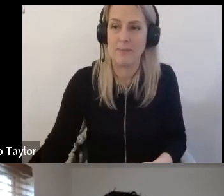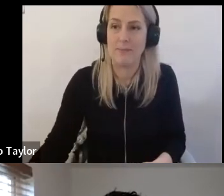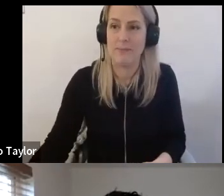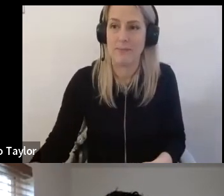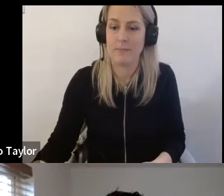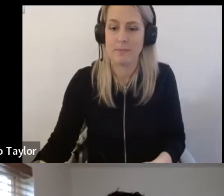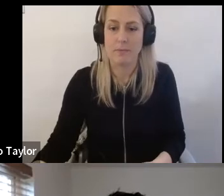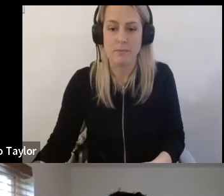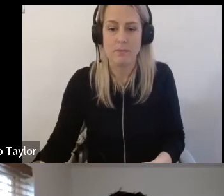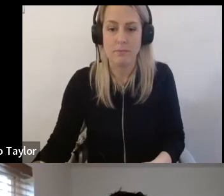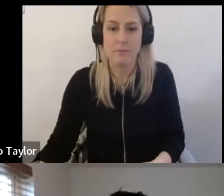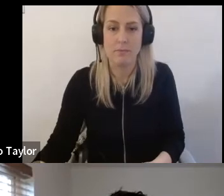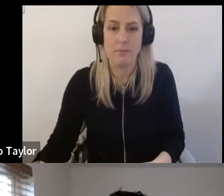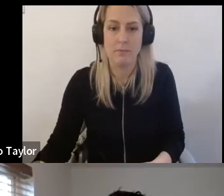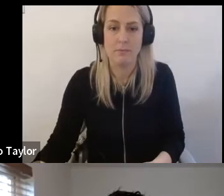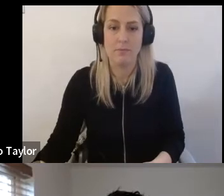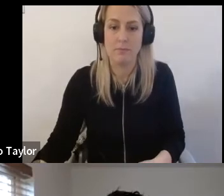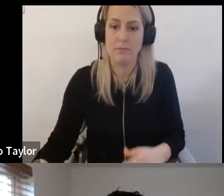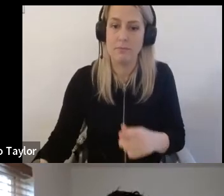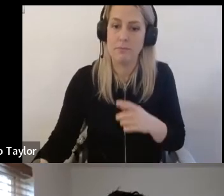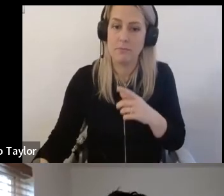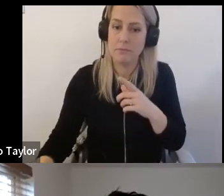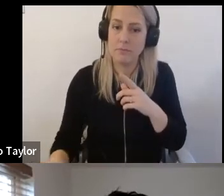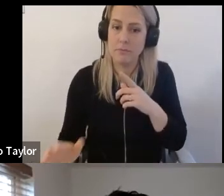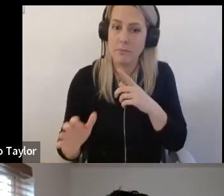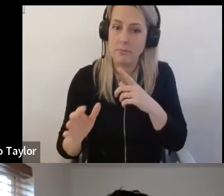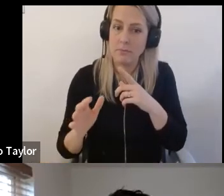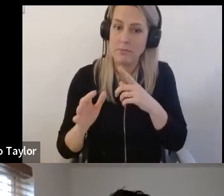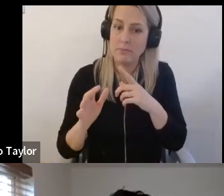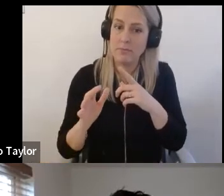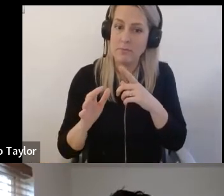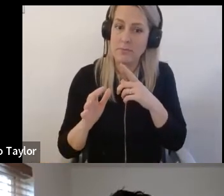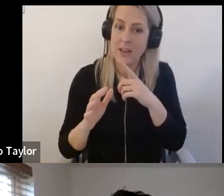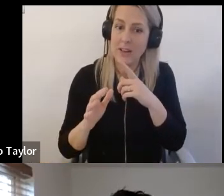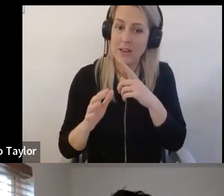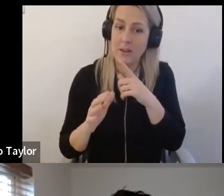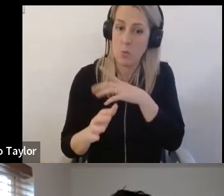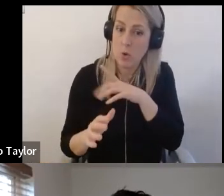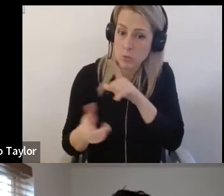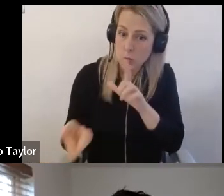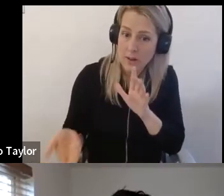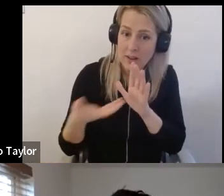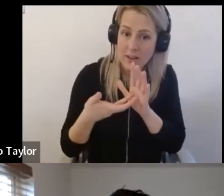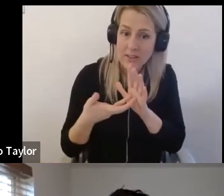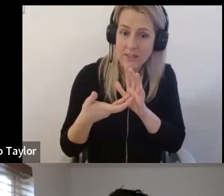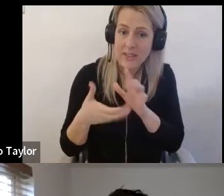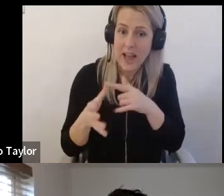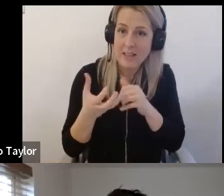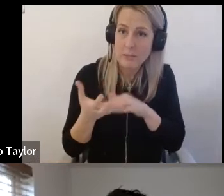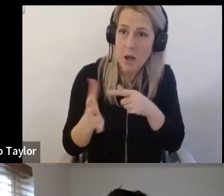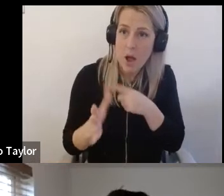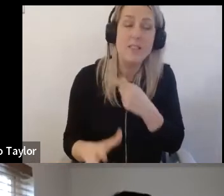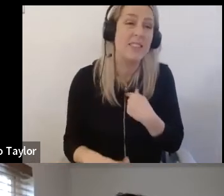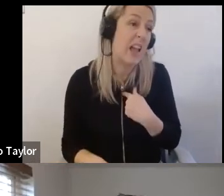Asma, did you want to come on into that point? Sure, thanks. I'm like Charlotte, nodding away because just completely agree